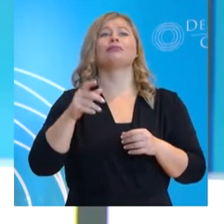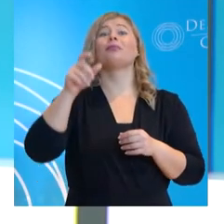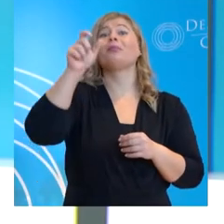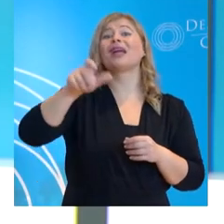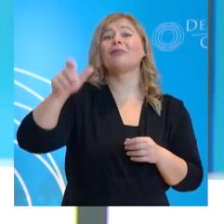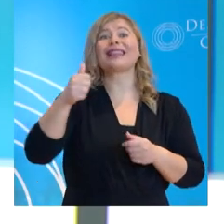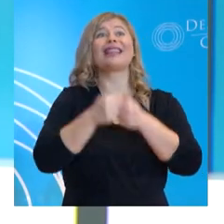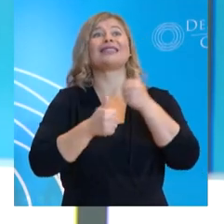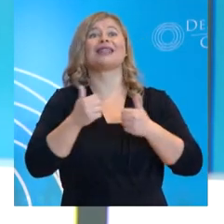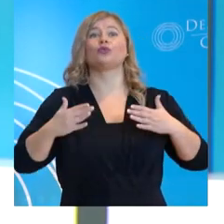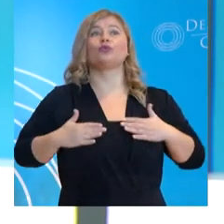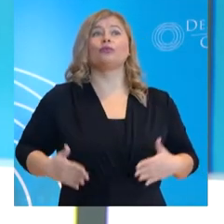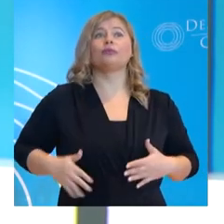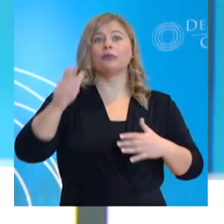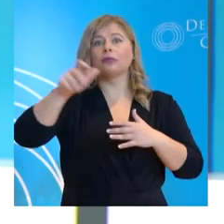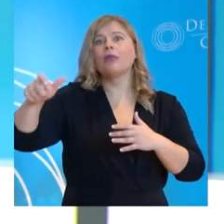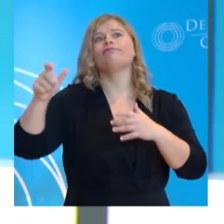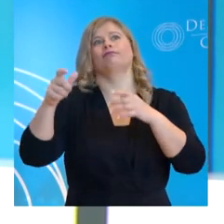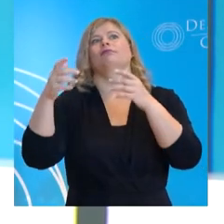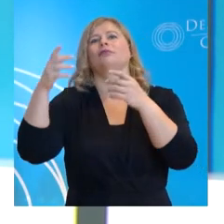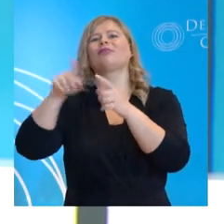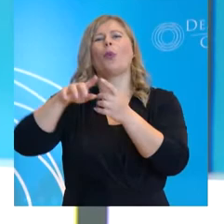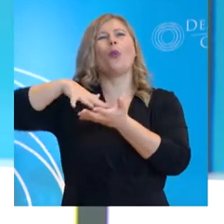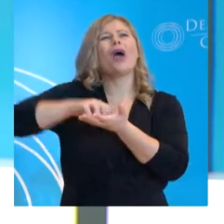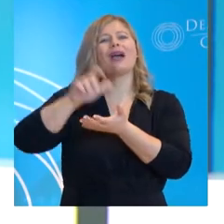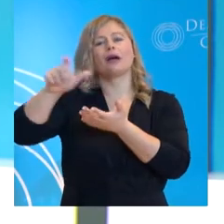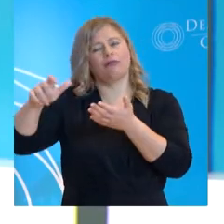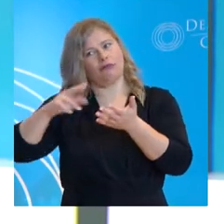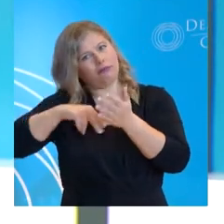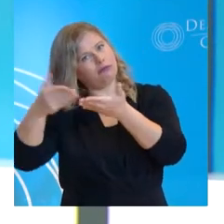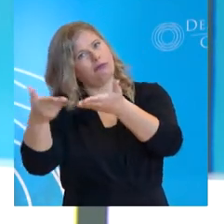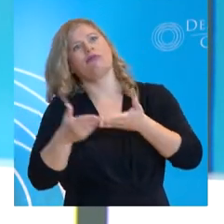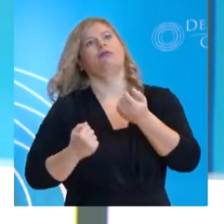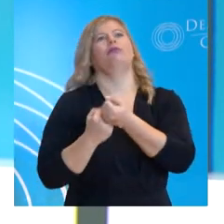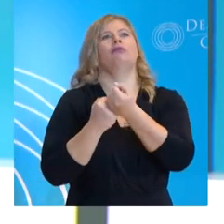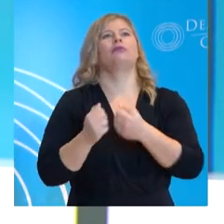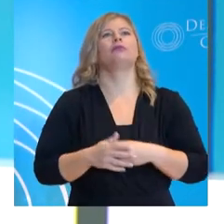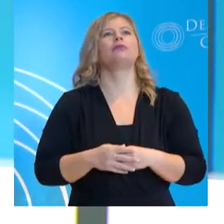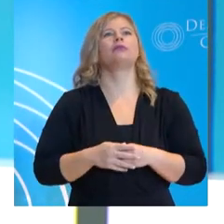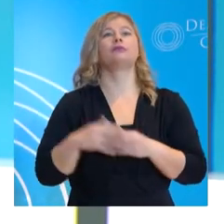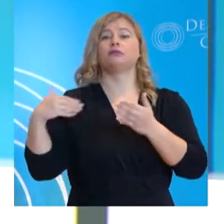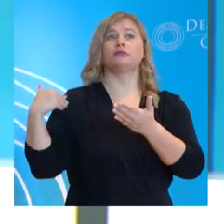people arriving on Greek islands has been reduced by almost 90% over 2 years, I think is an indication that we're actually breaking down